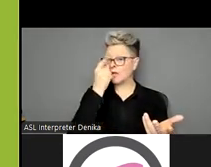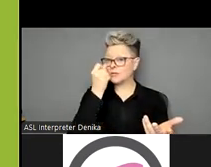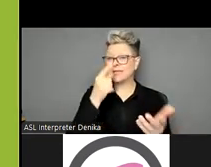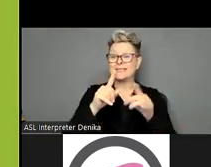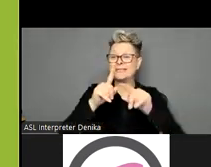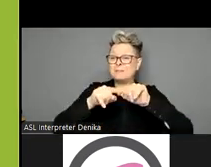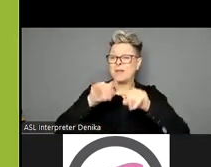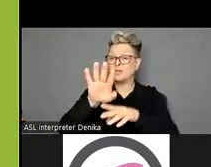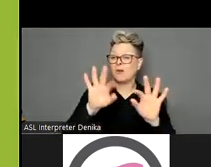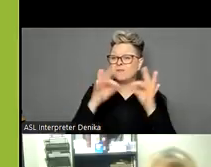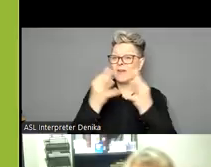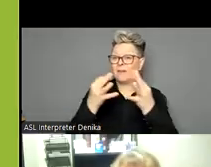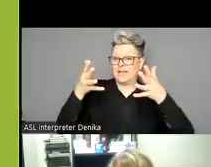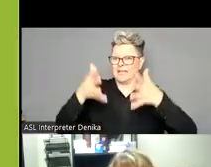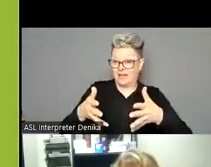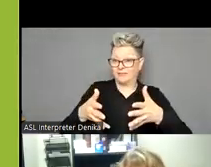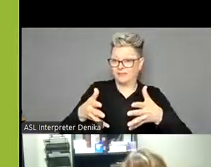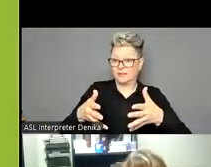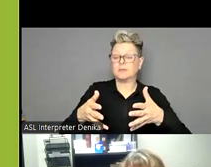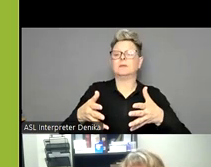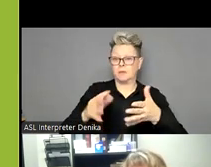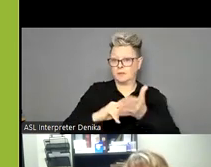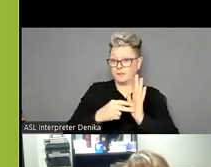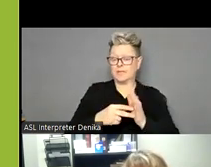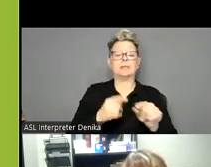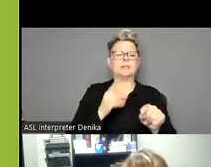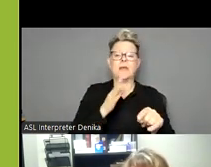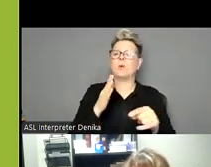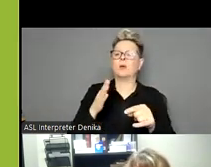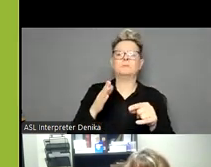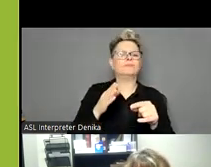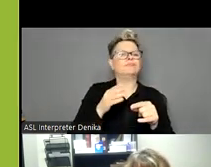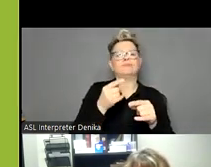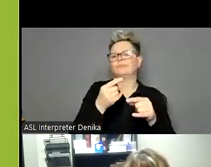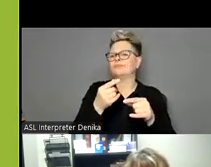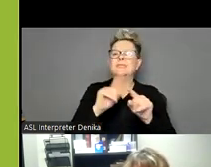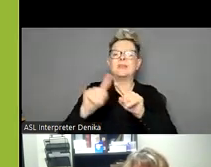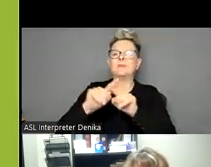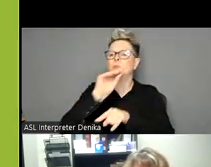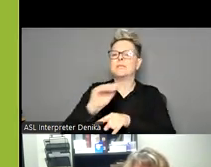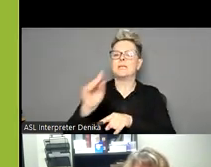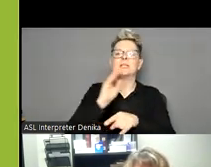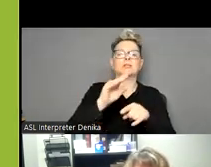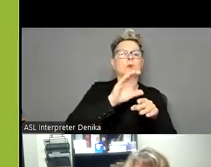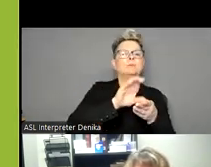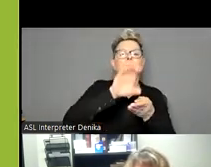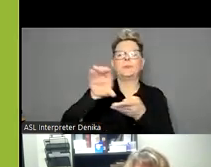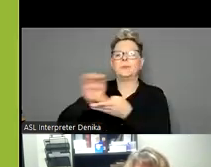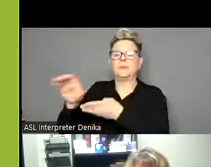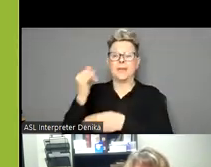are alive at the time of your death, they share in your estate at different percentages. So if you're legally